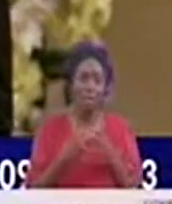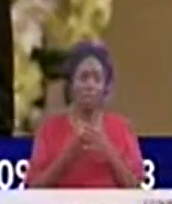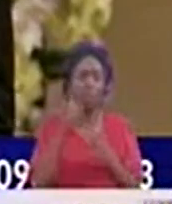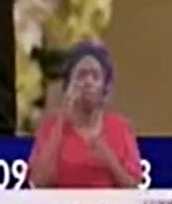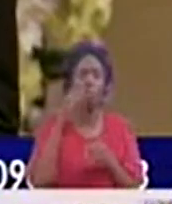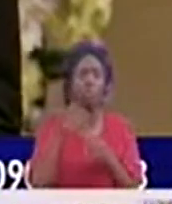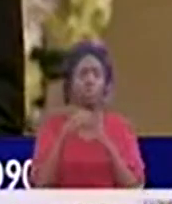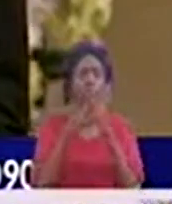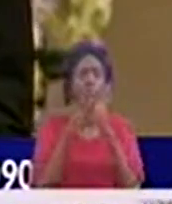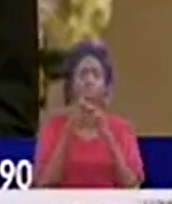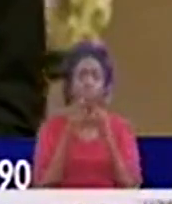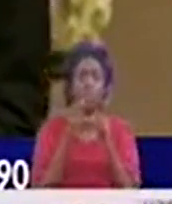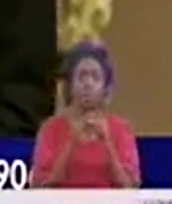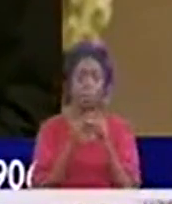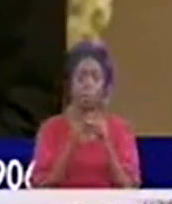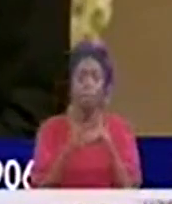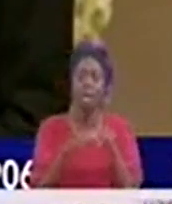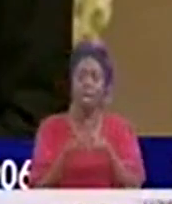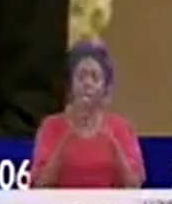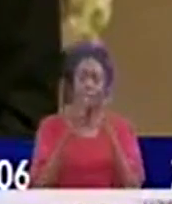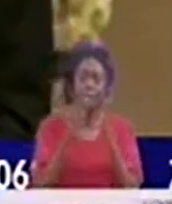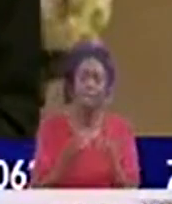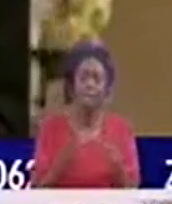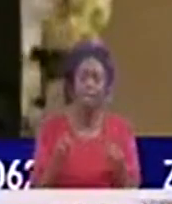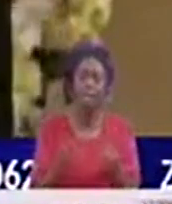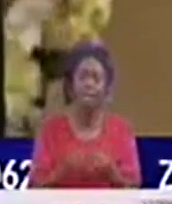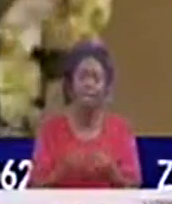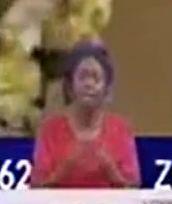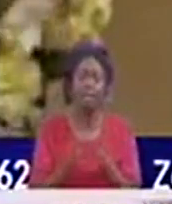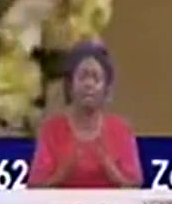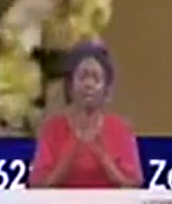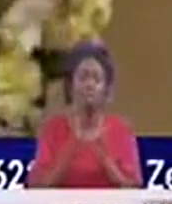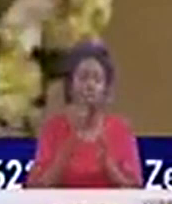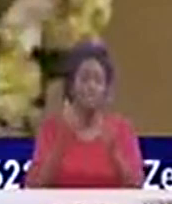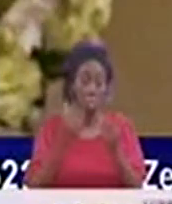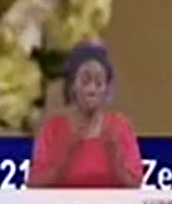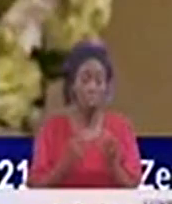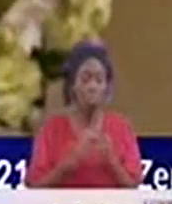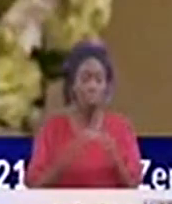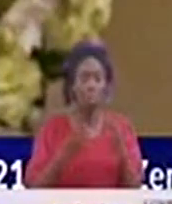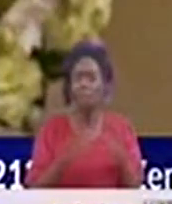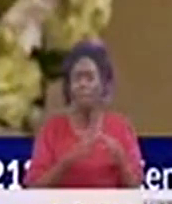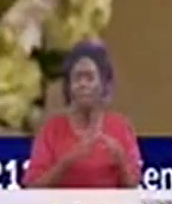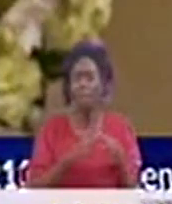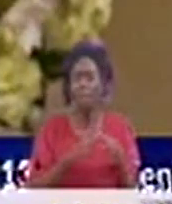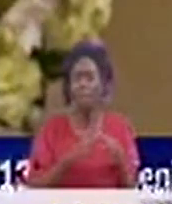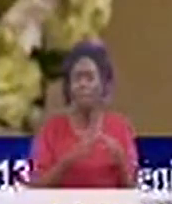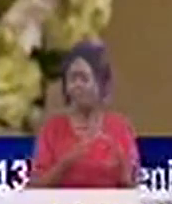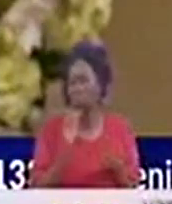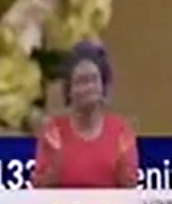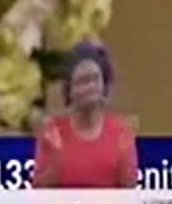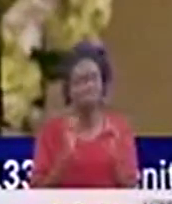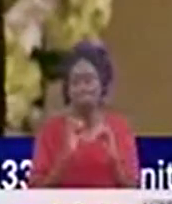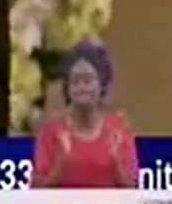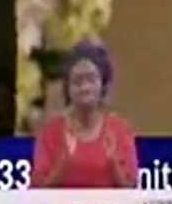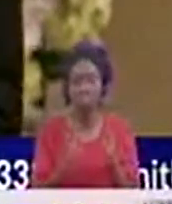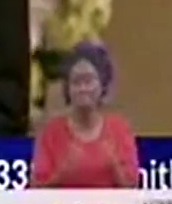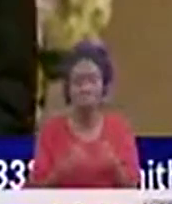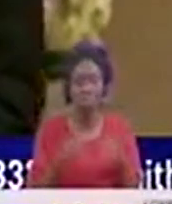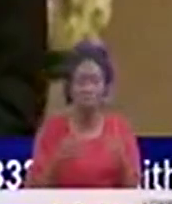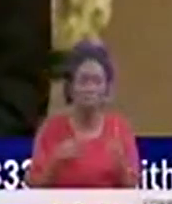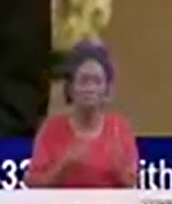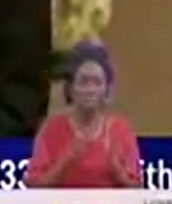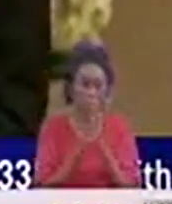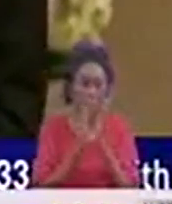you in Jesus' name. As many that will have loved to give, but they don't have, they have none, we pray that you will open